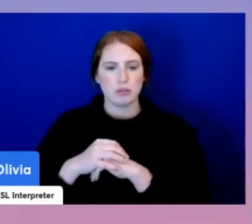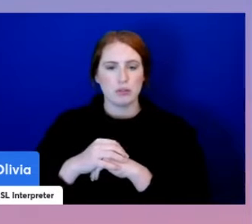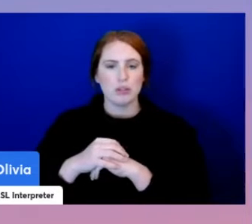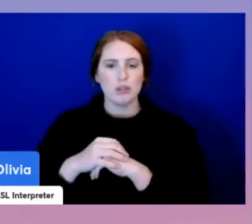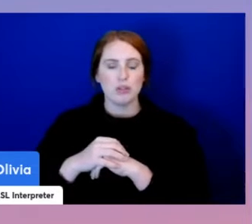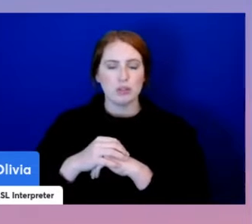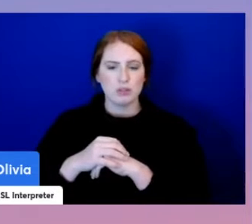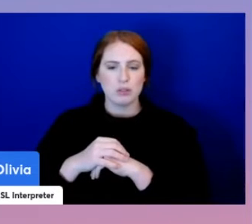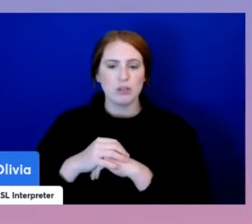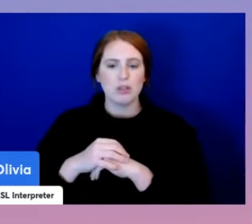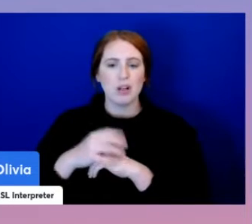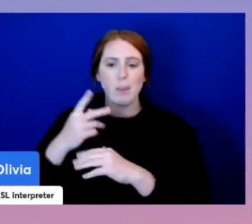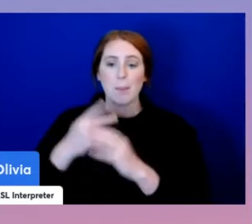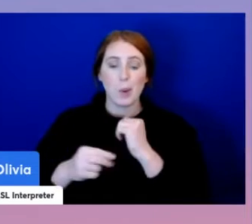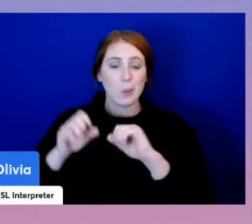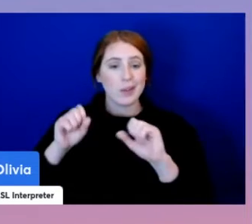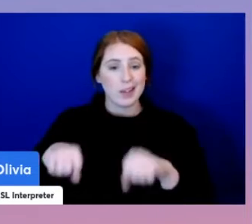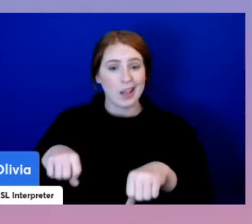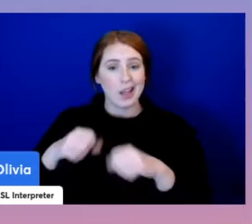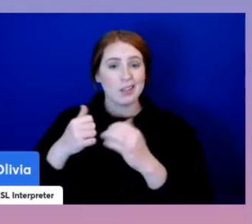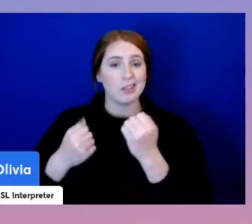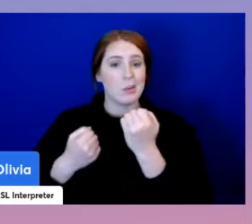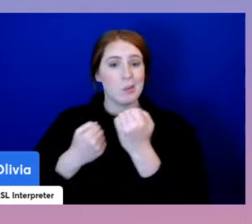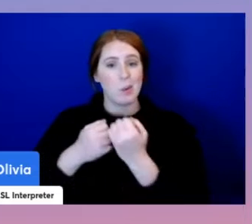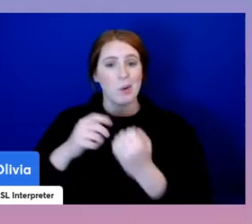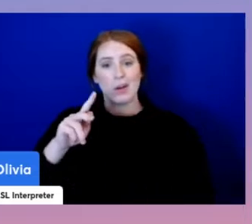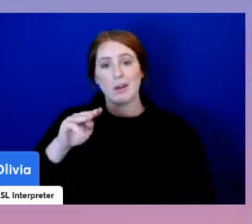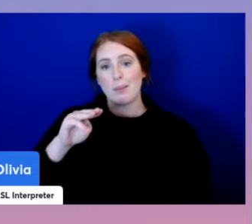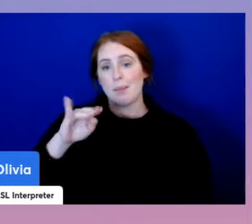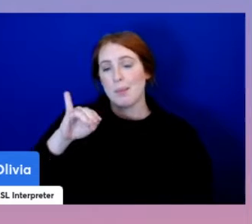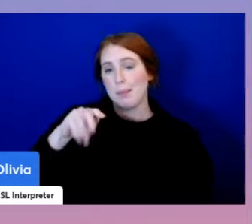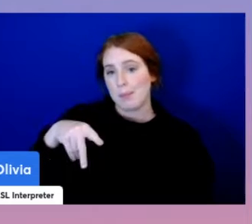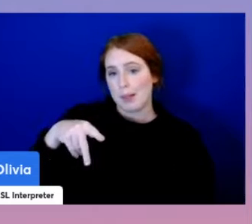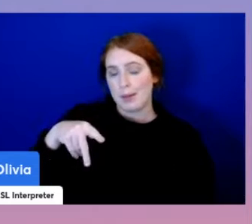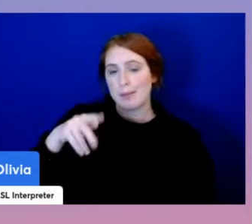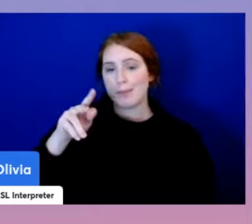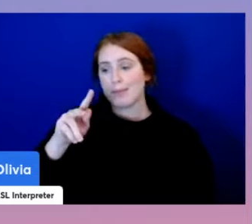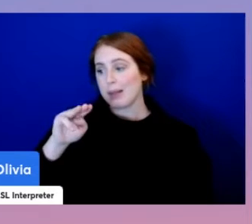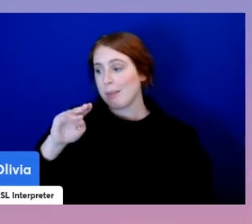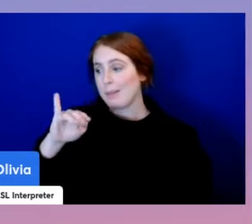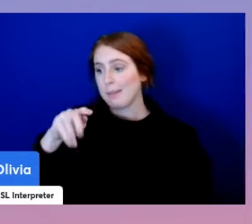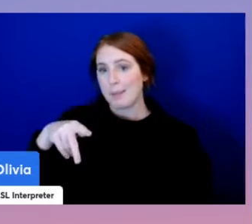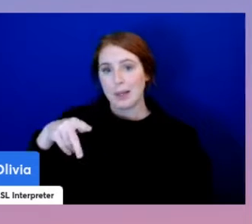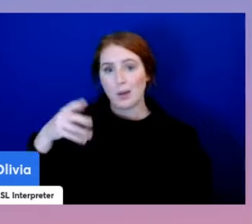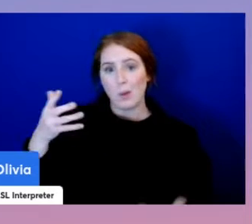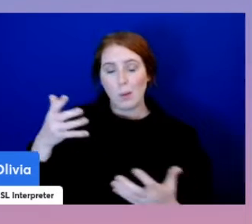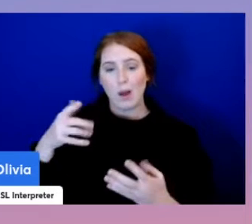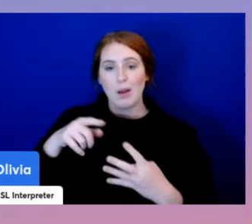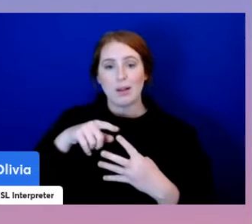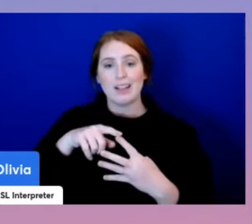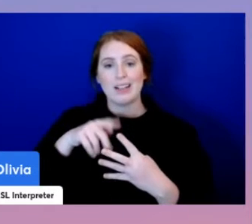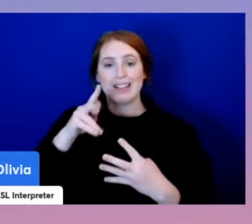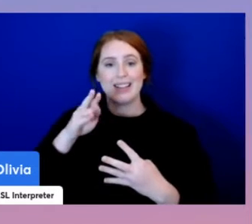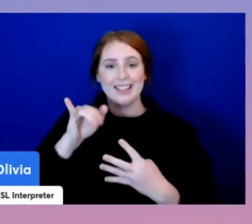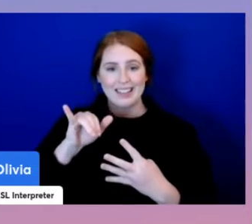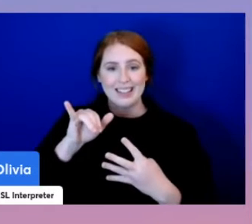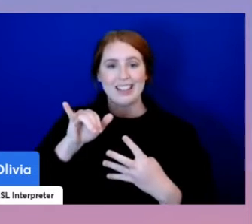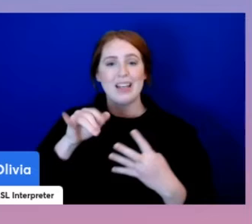support the KMIP protocol. KMIP stands for Key Management